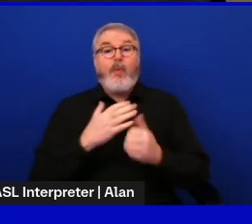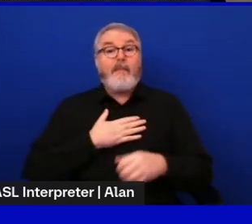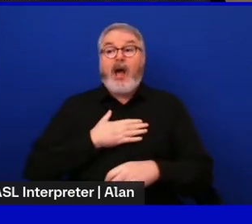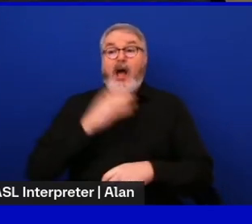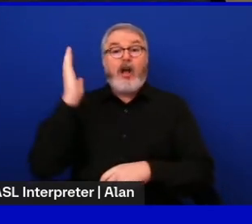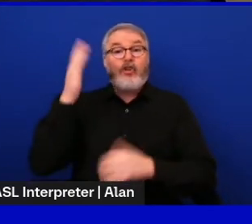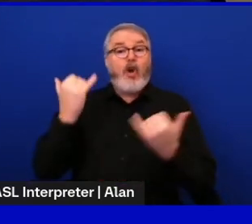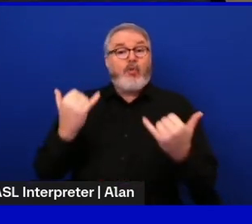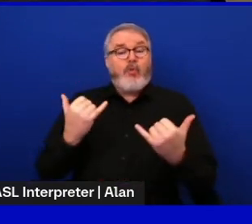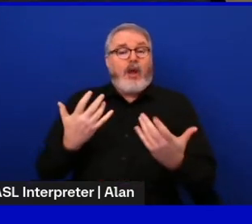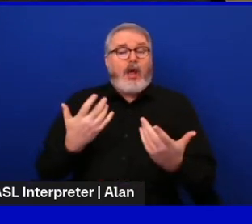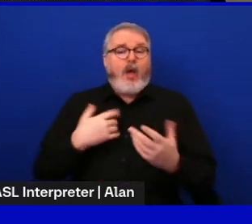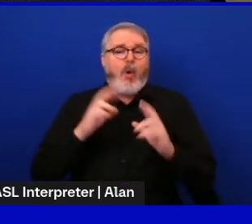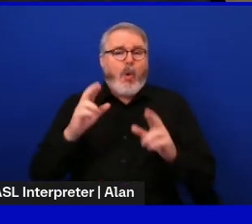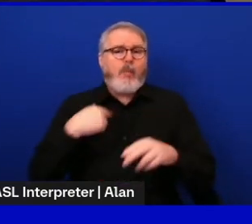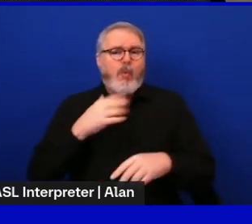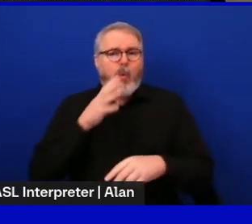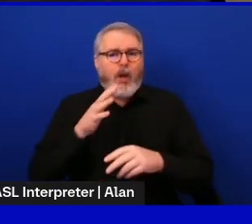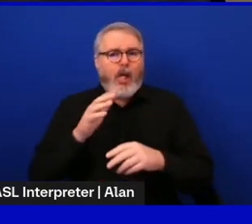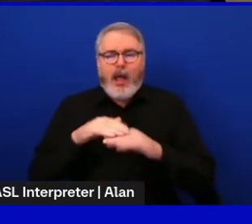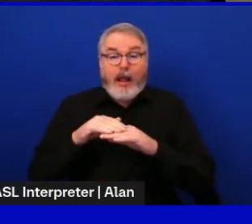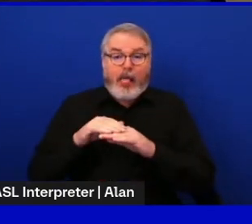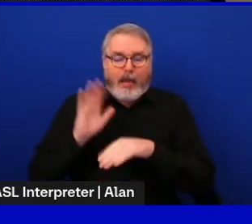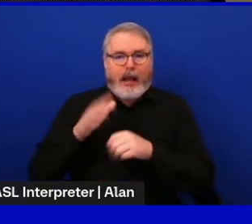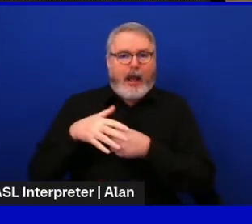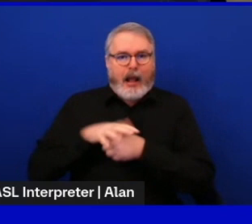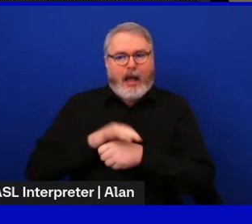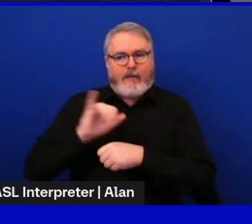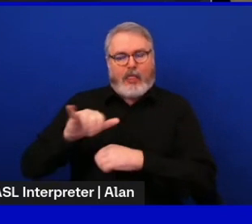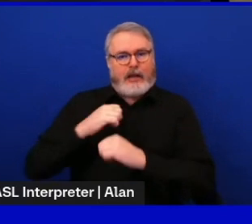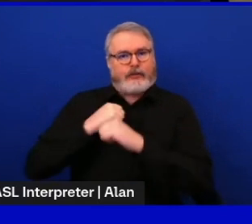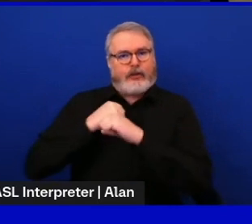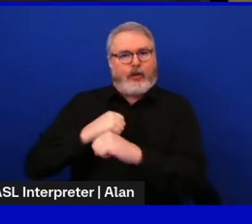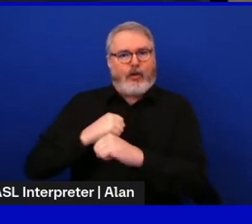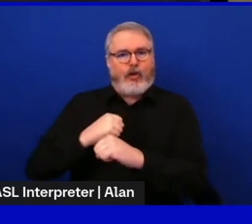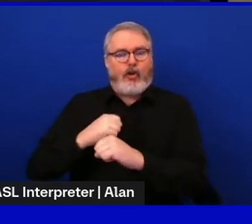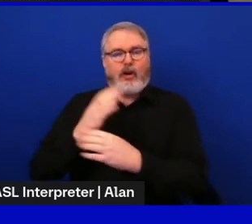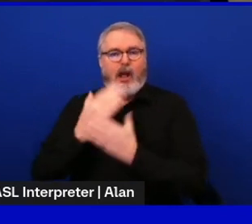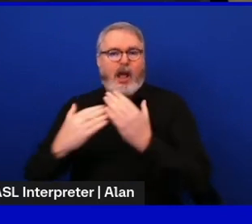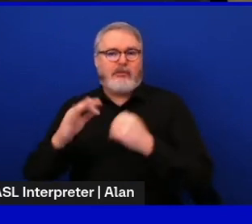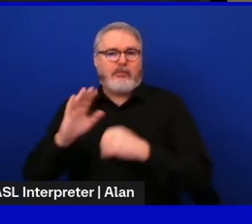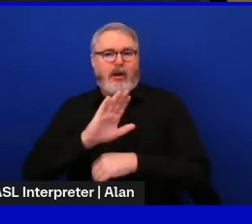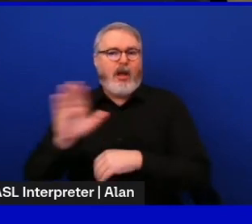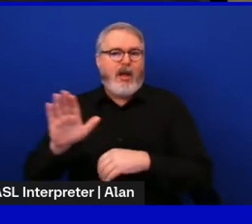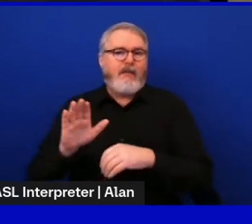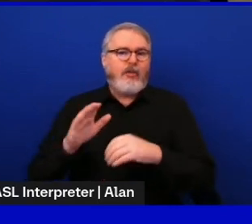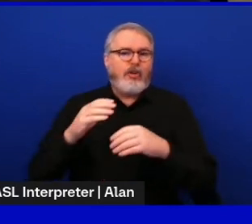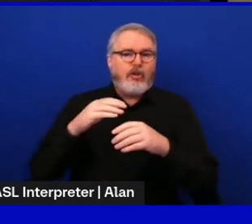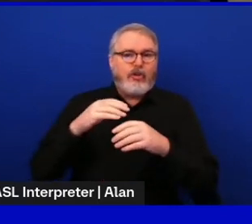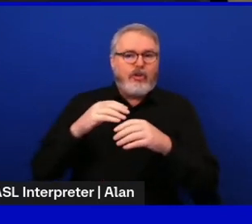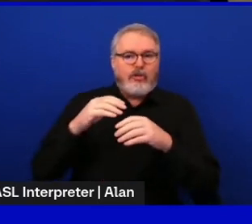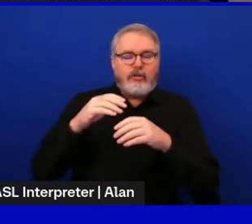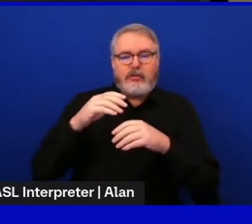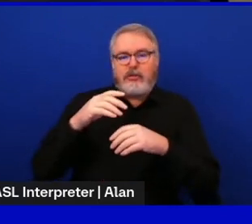that we're at least covering the security aspect of your infrastructure configuration using Terraform.